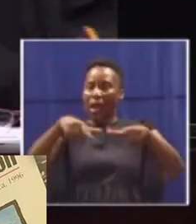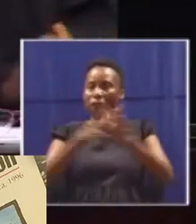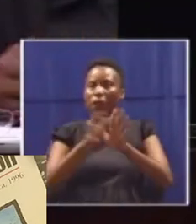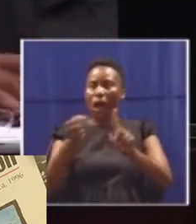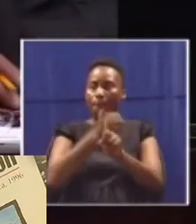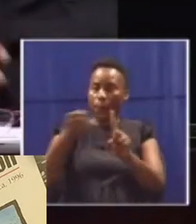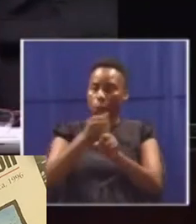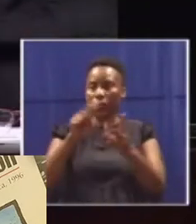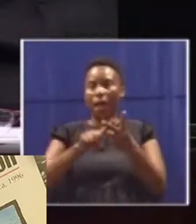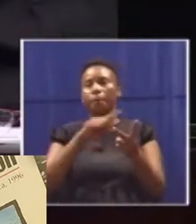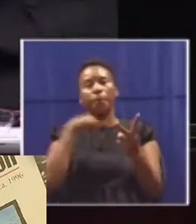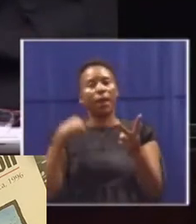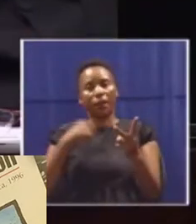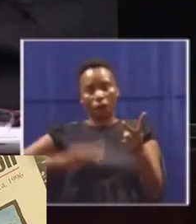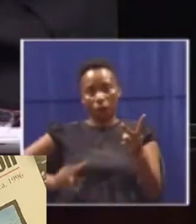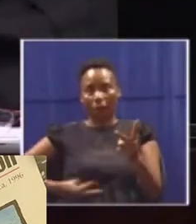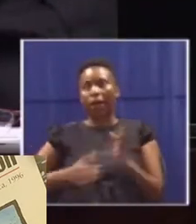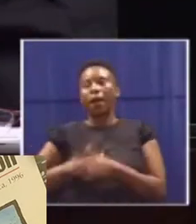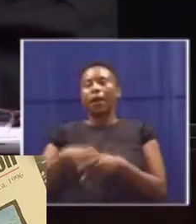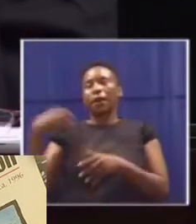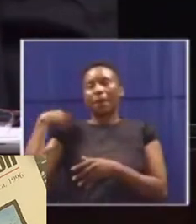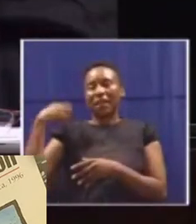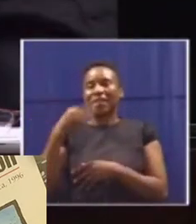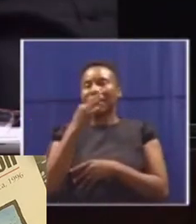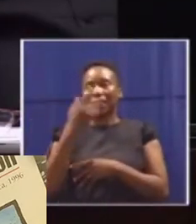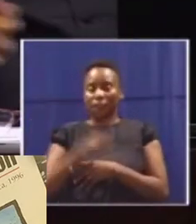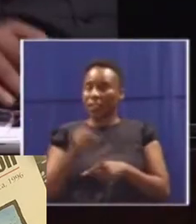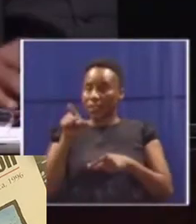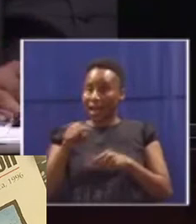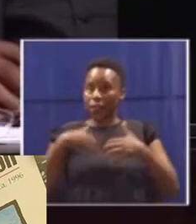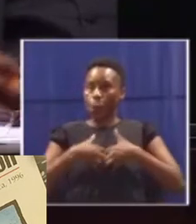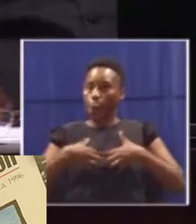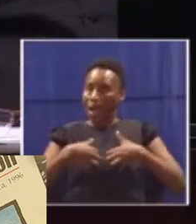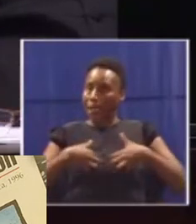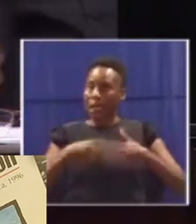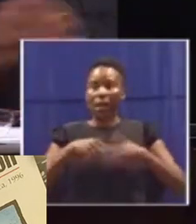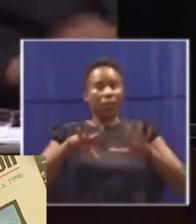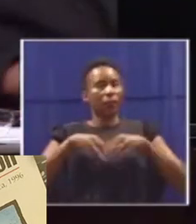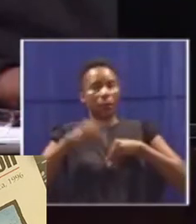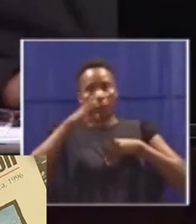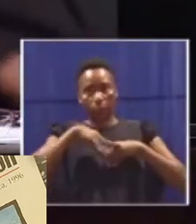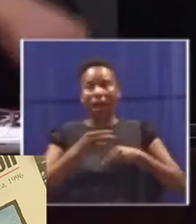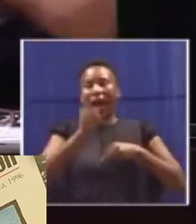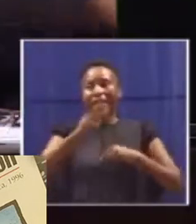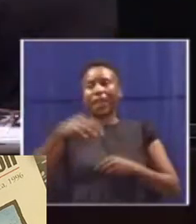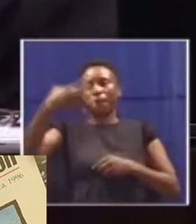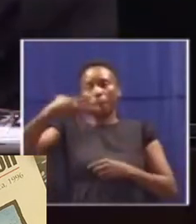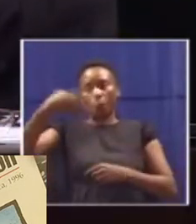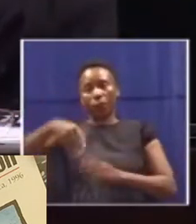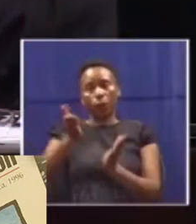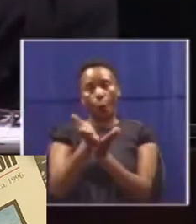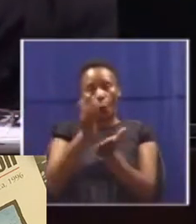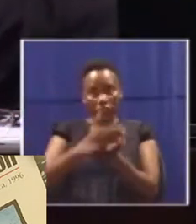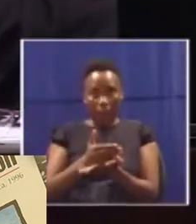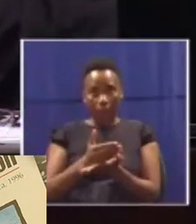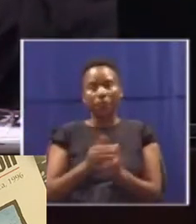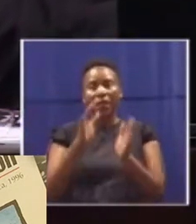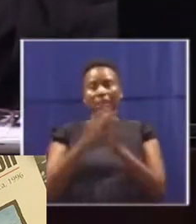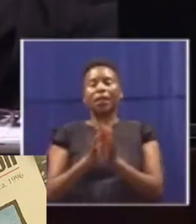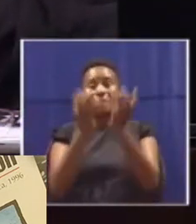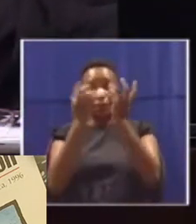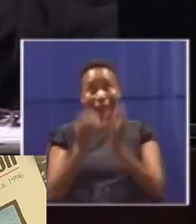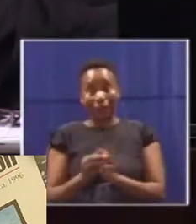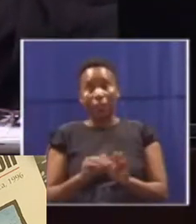and murder of women were worrying and unacceptable. And again, for the fourth quarter, crime statistics revealed a